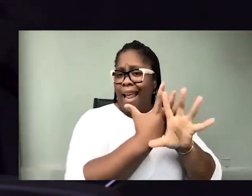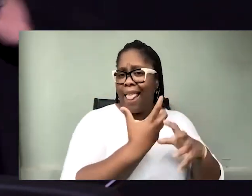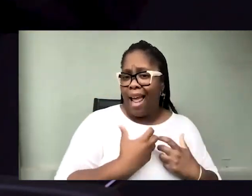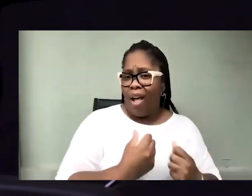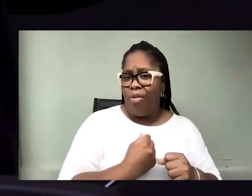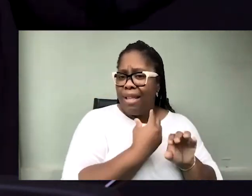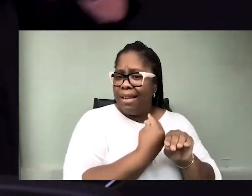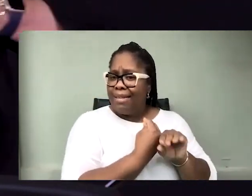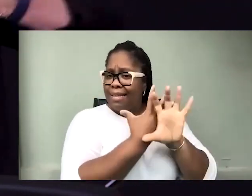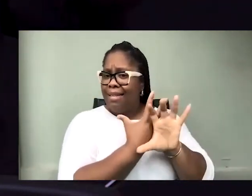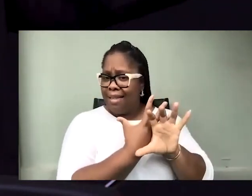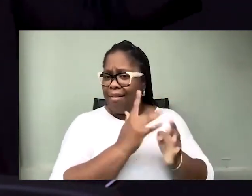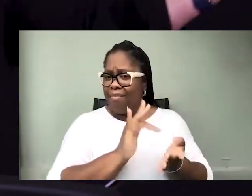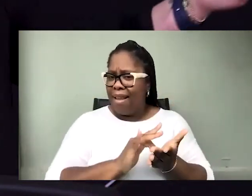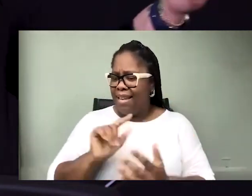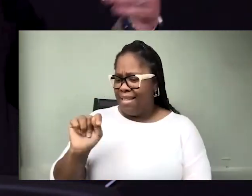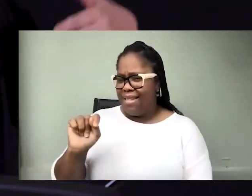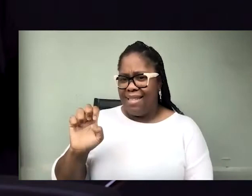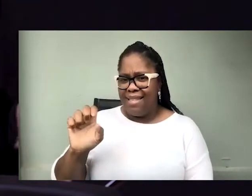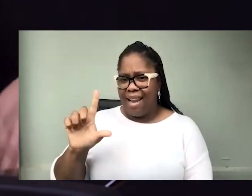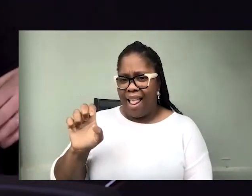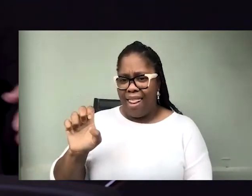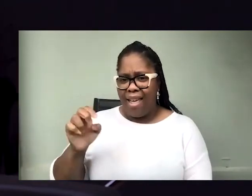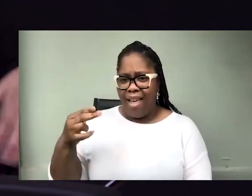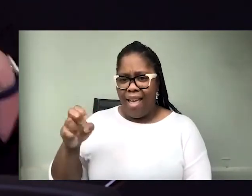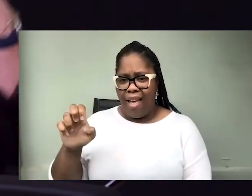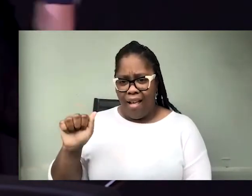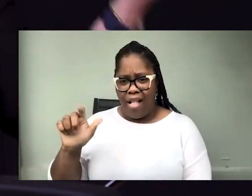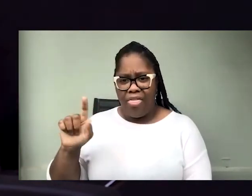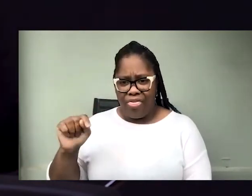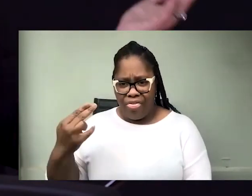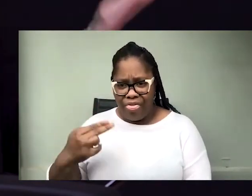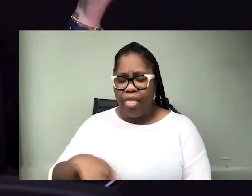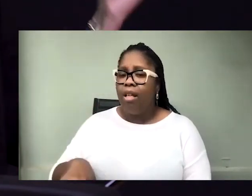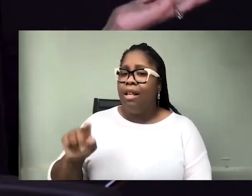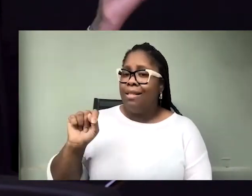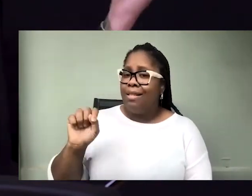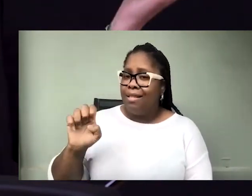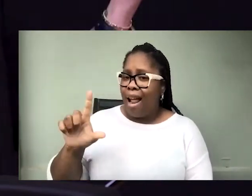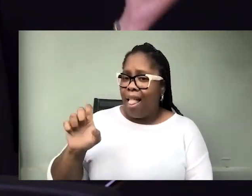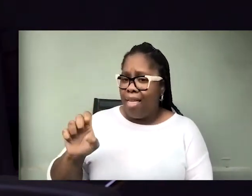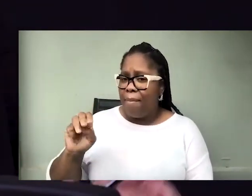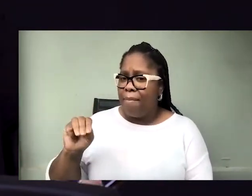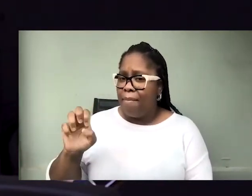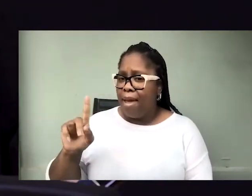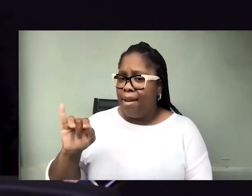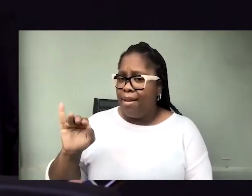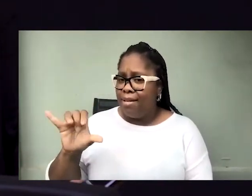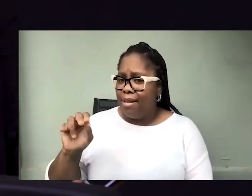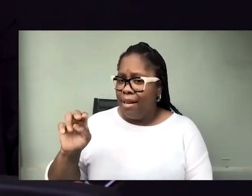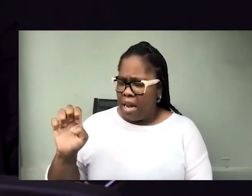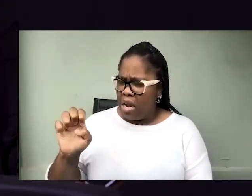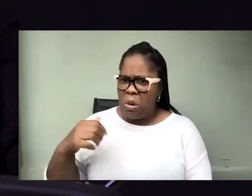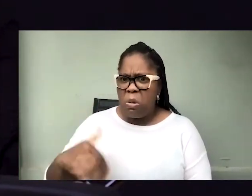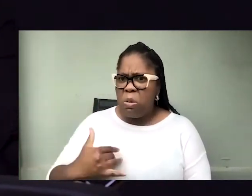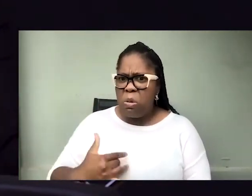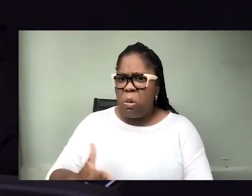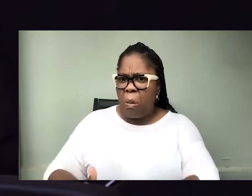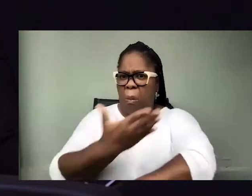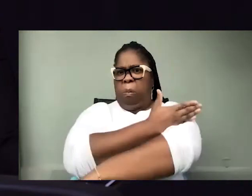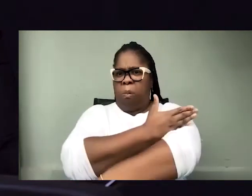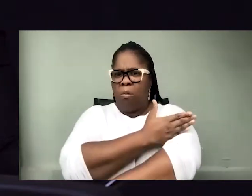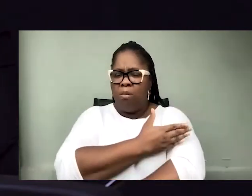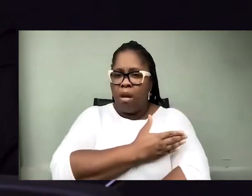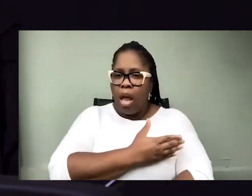telemedicine have just gone into warp speed adoption. You know, it seems like everyone now knows what Zoom is and how to use it, which